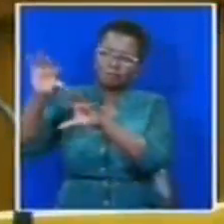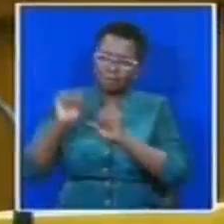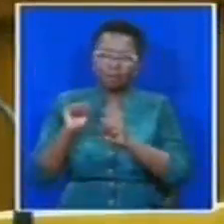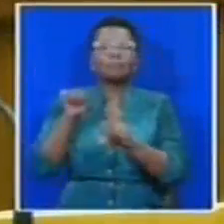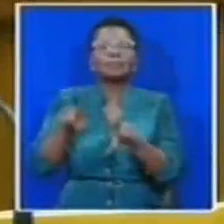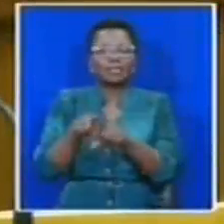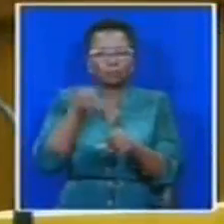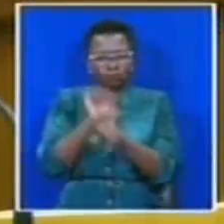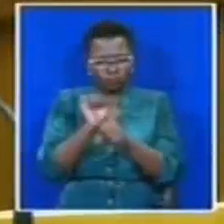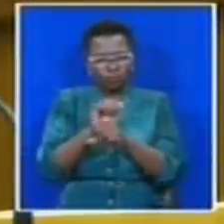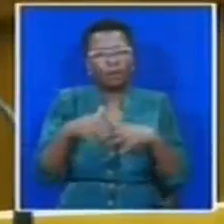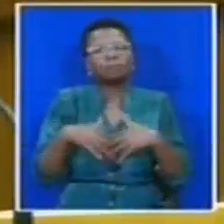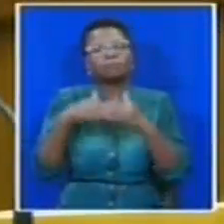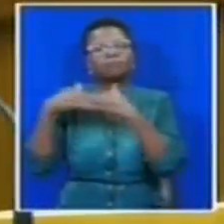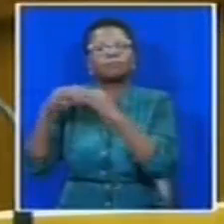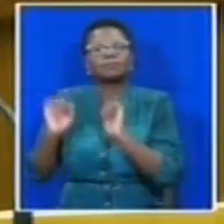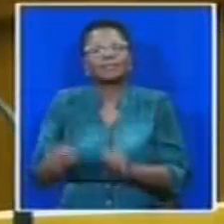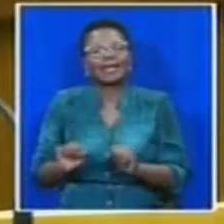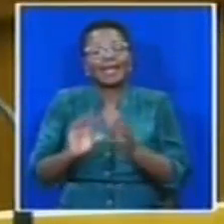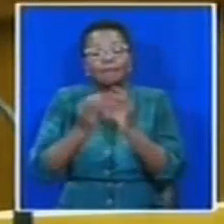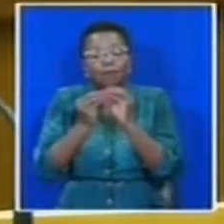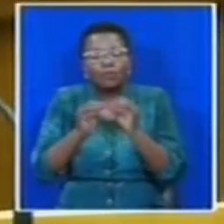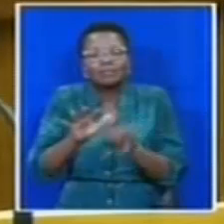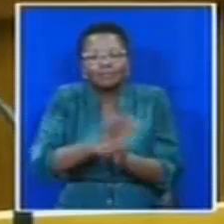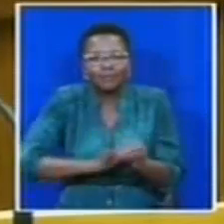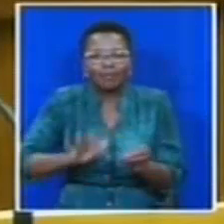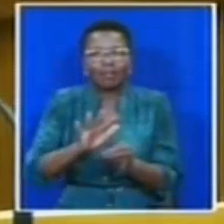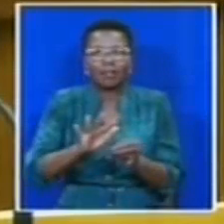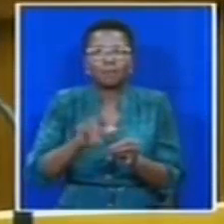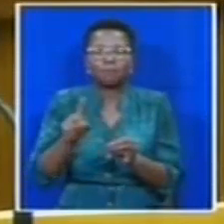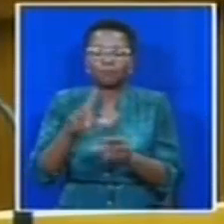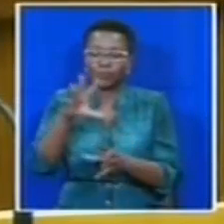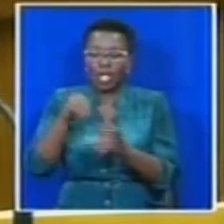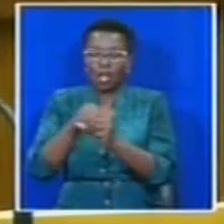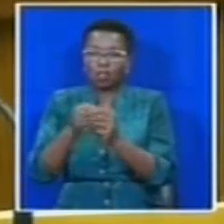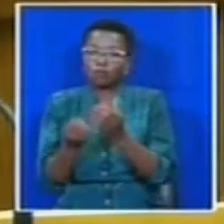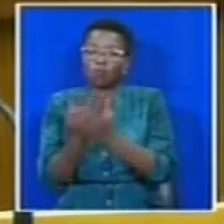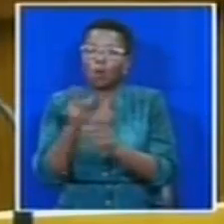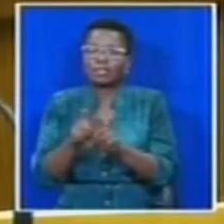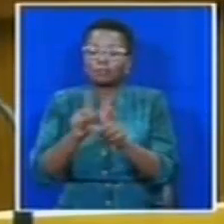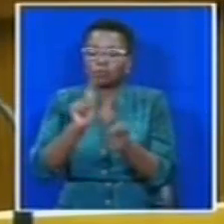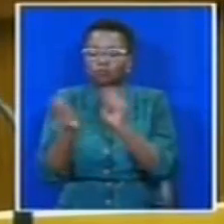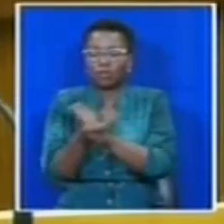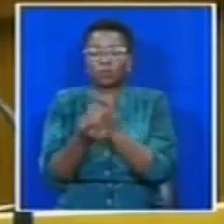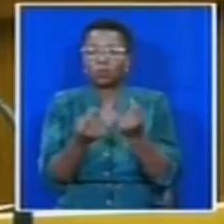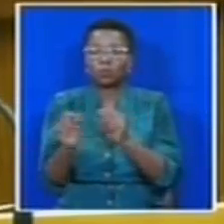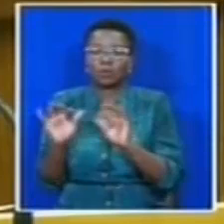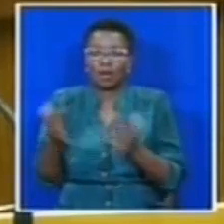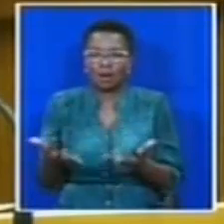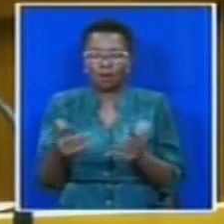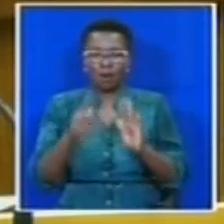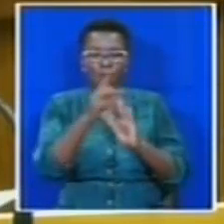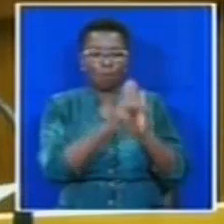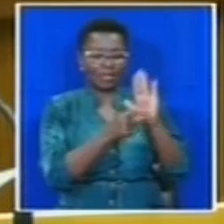employment-intensive manufacturing. In advancing inclusive growth and transformation, honorable members, we have to frame our policies and